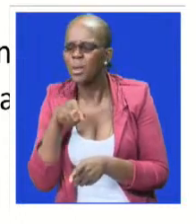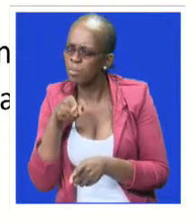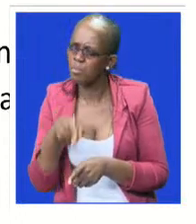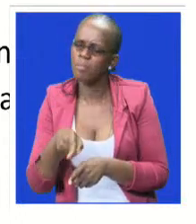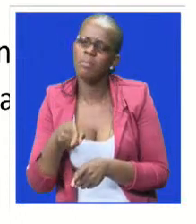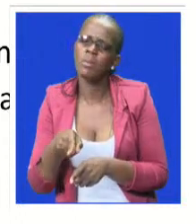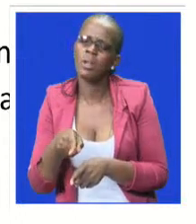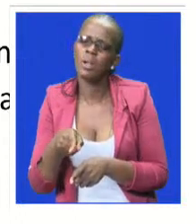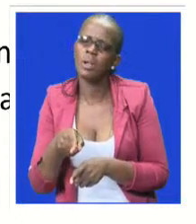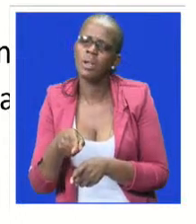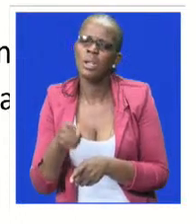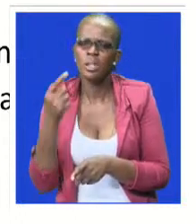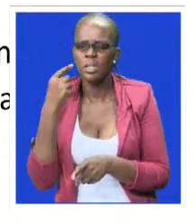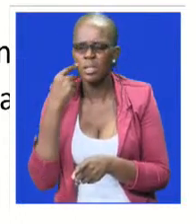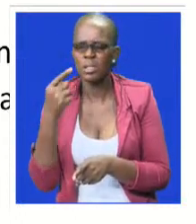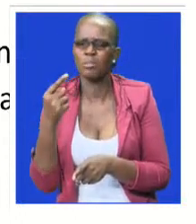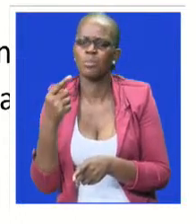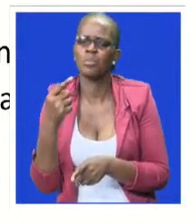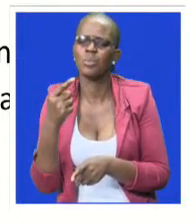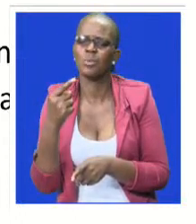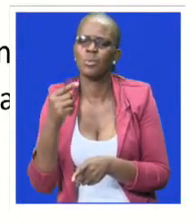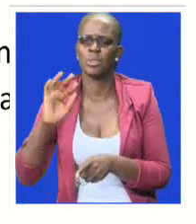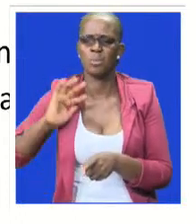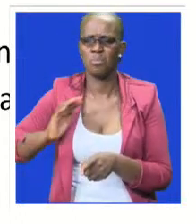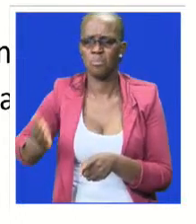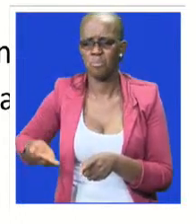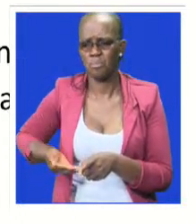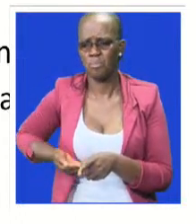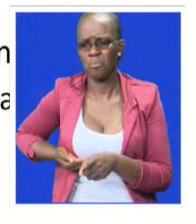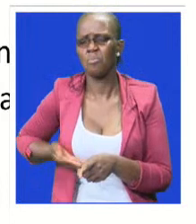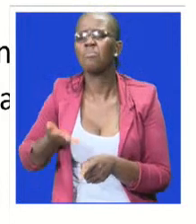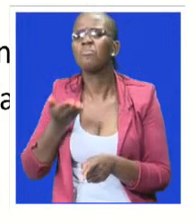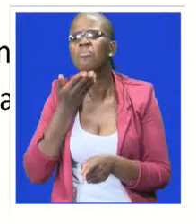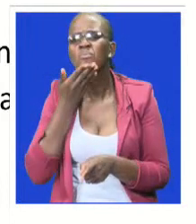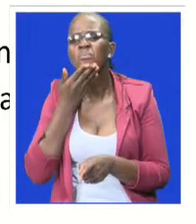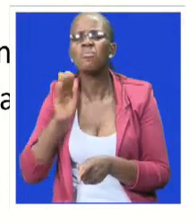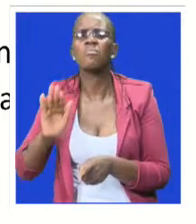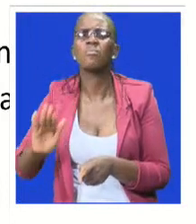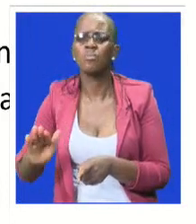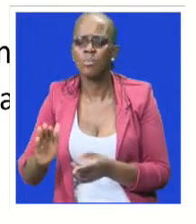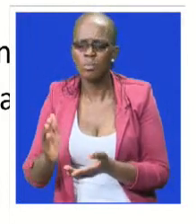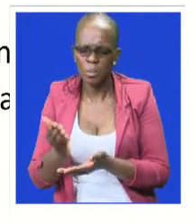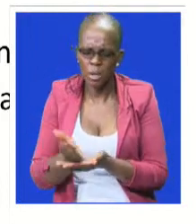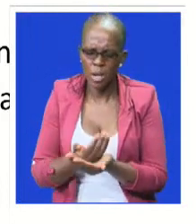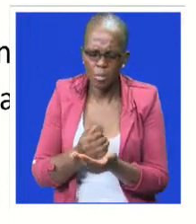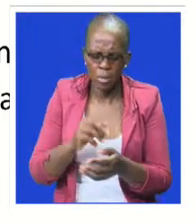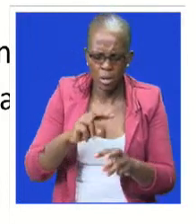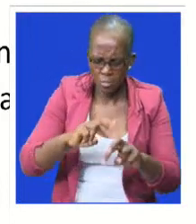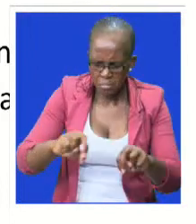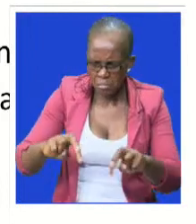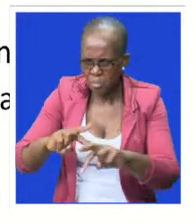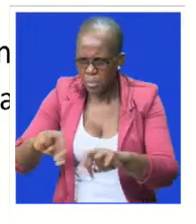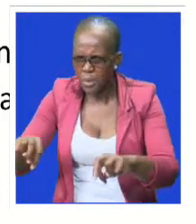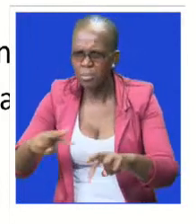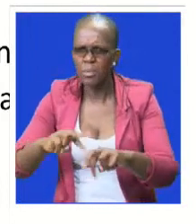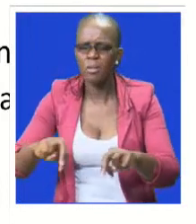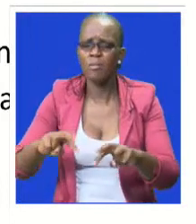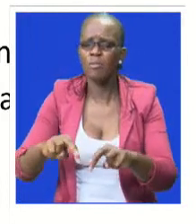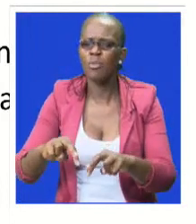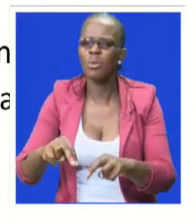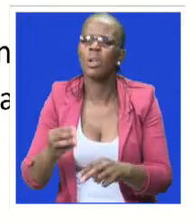were responsible for collecting wild food, such as fruits